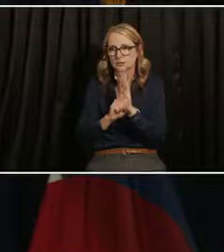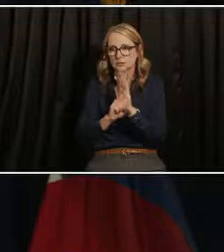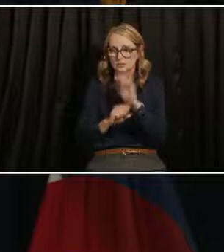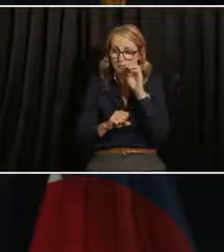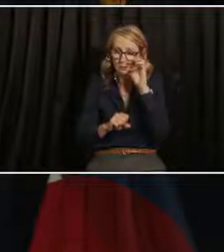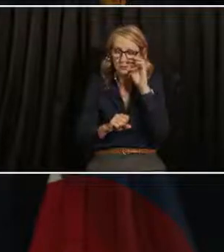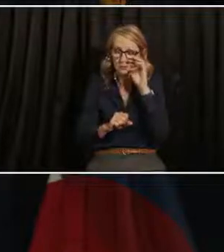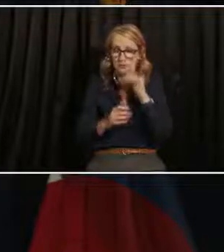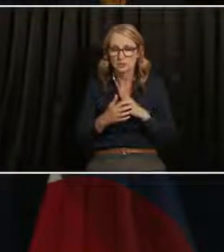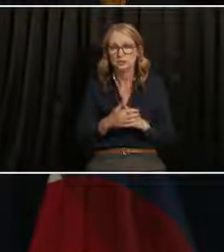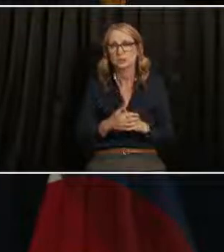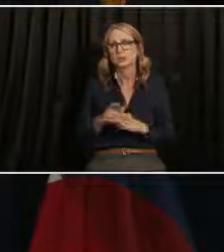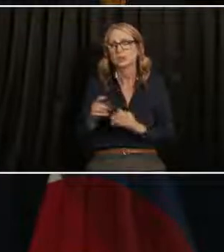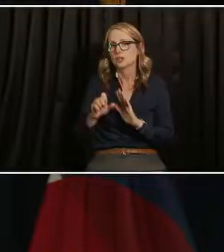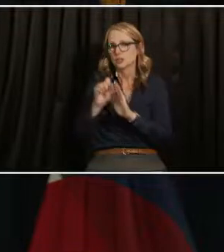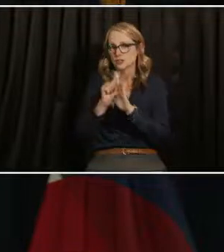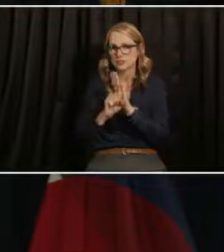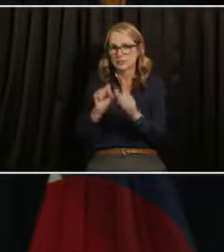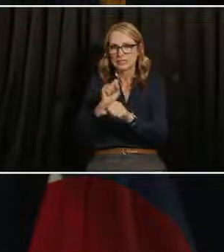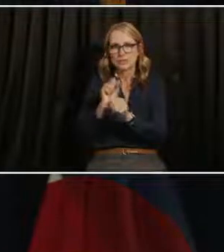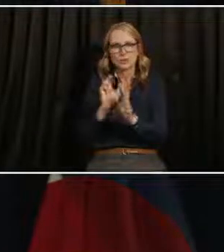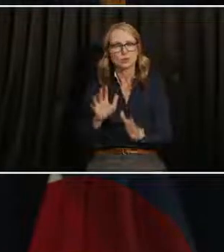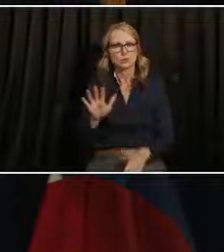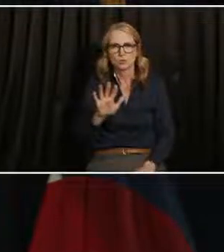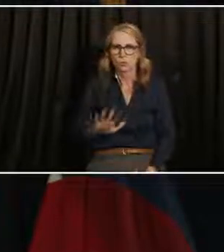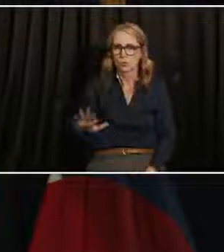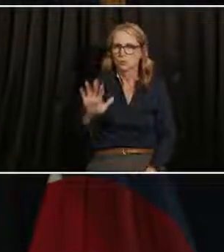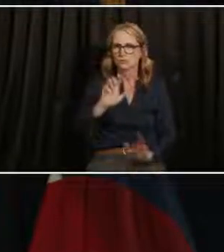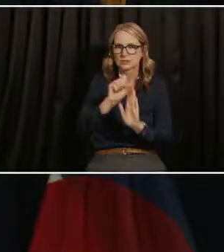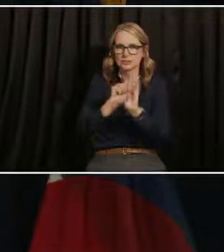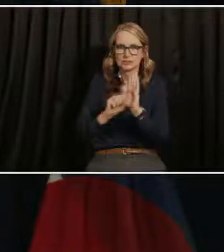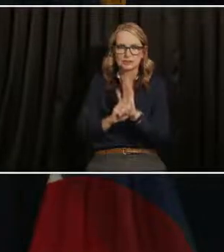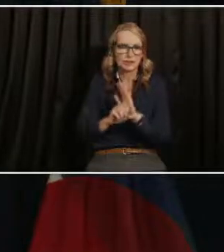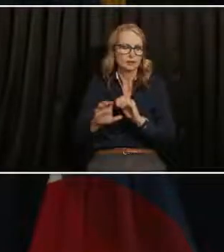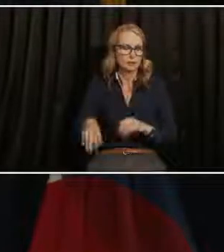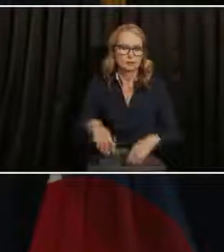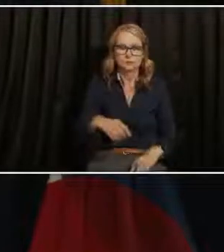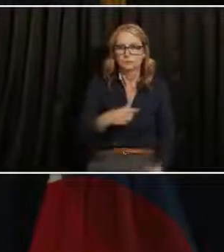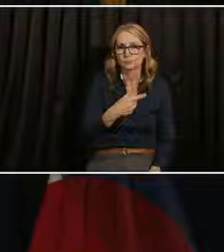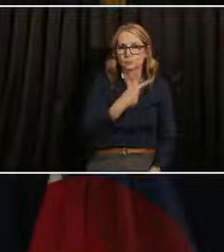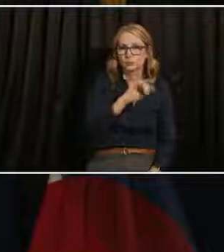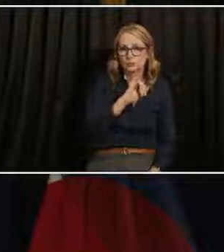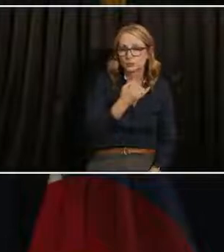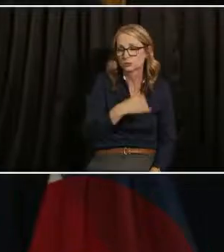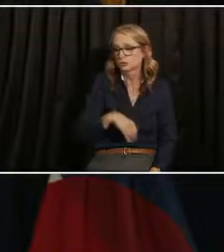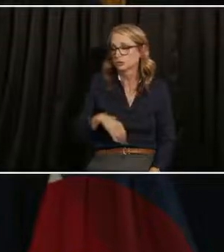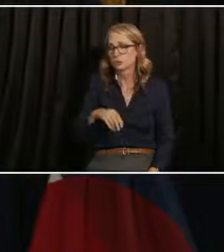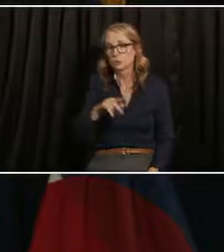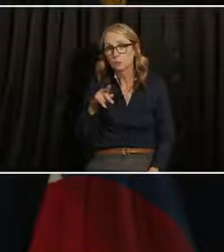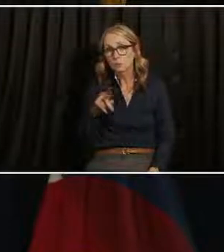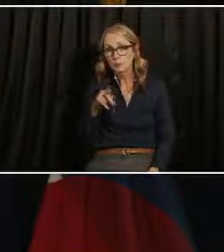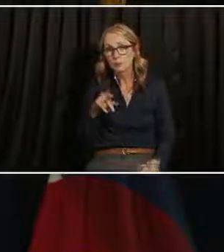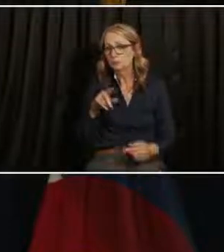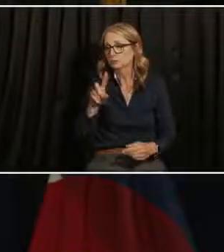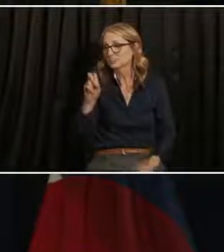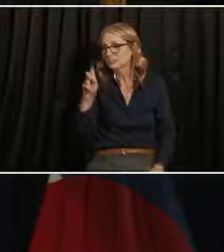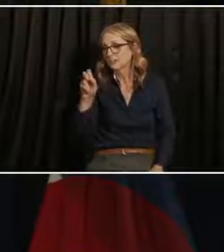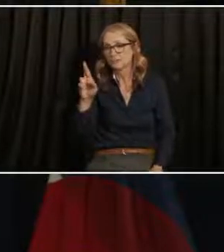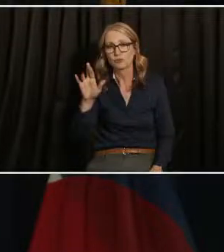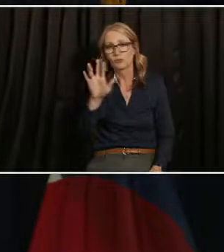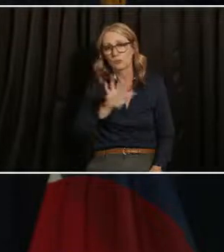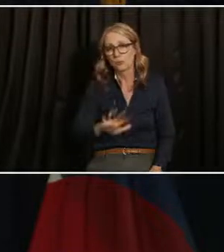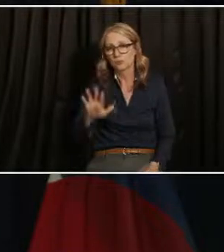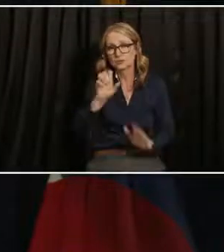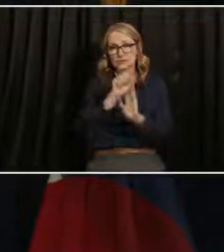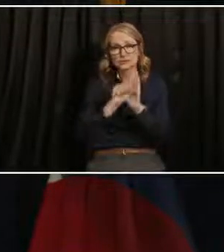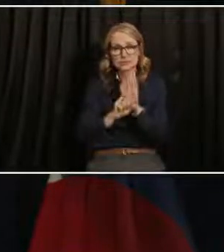we have state workers all over the state of Colorado, from Pueblo to Grand Junction to Denver. There will be a way that they can get tested to make